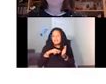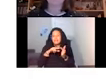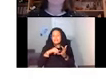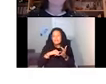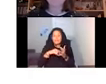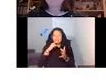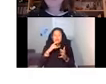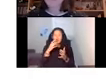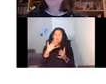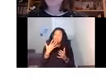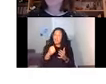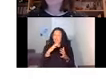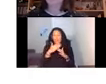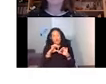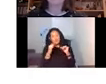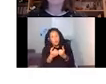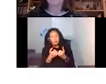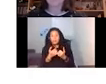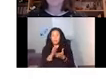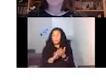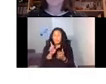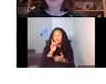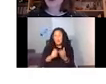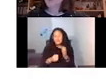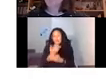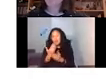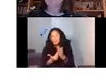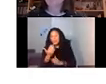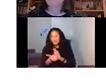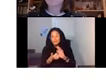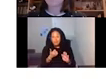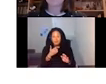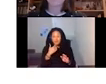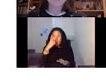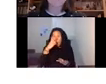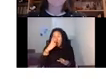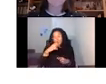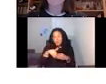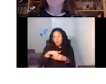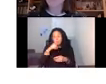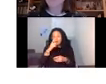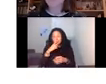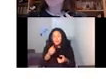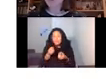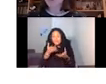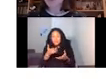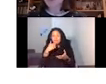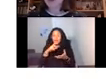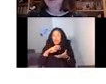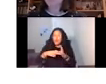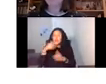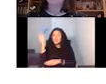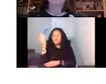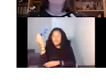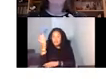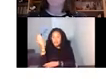we run workshops where girls can develop new skills. Older members can either give or organise presentations.